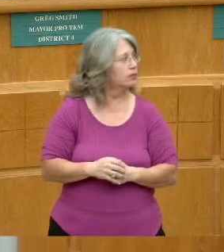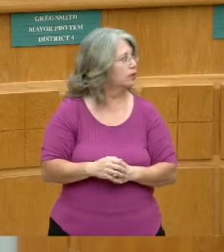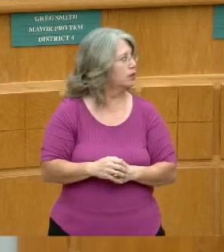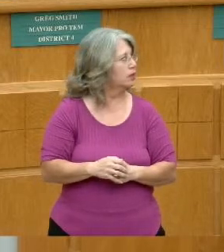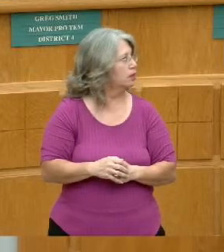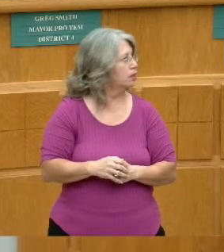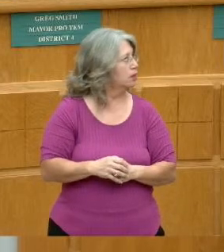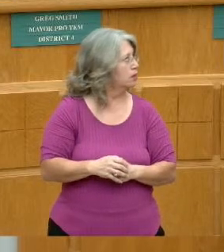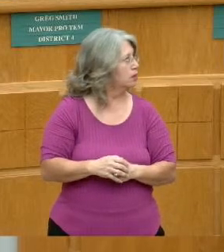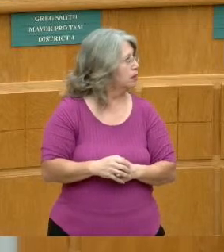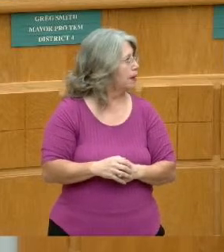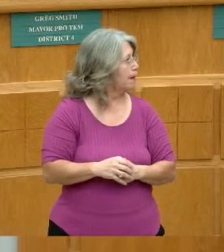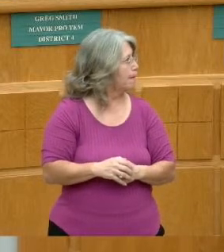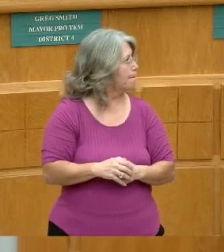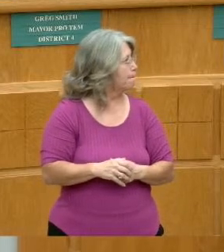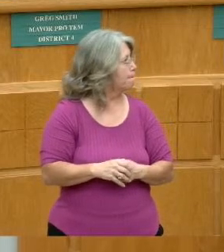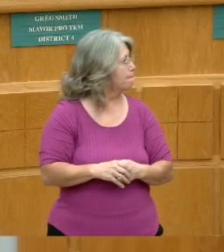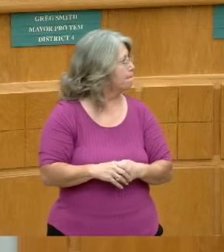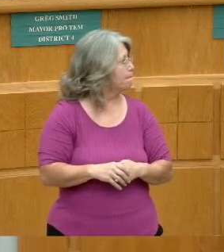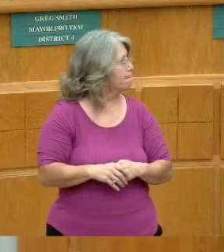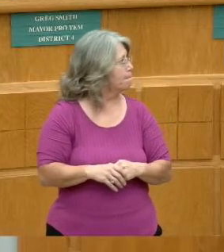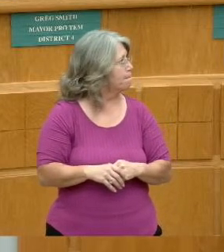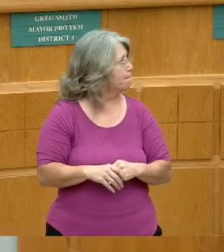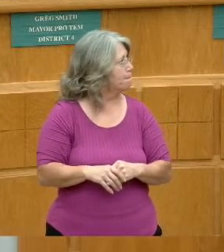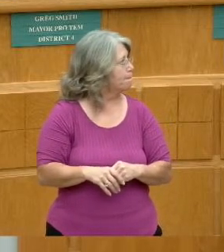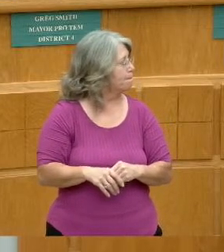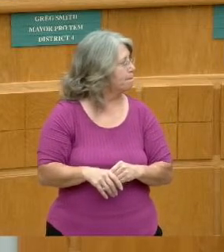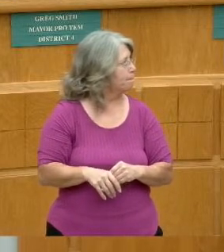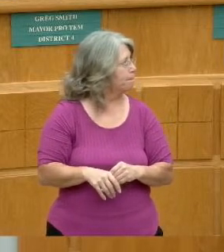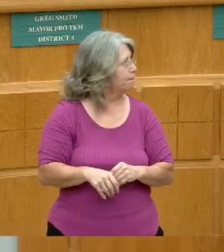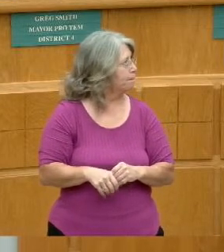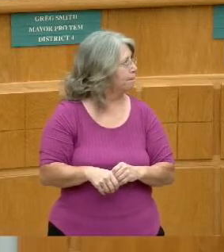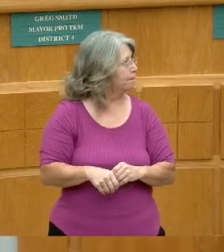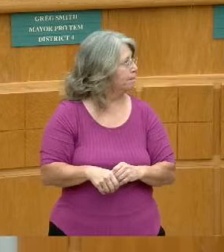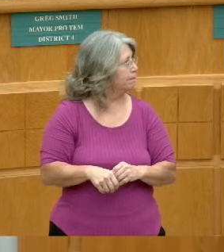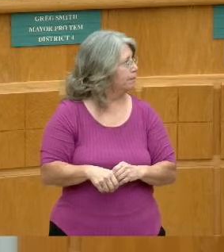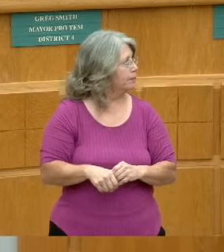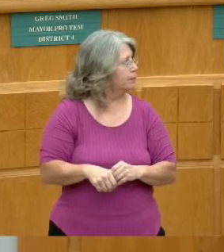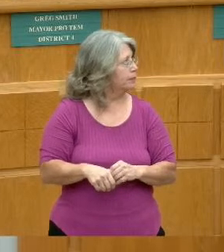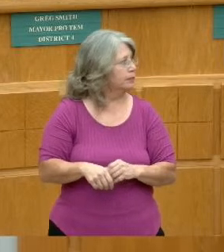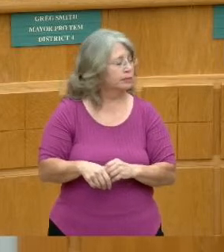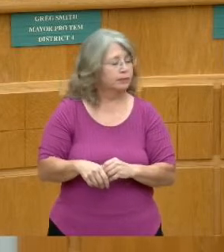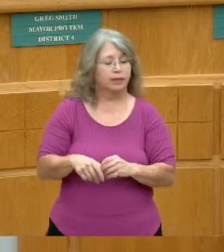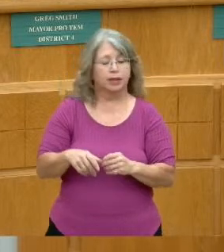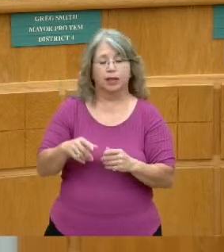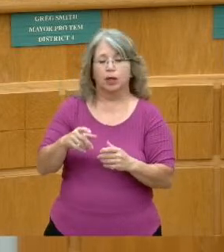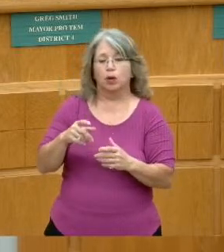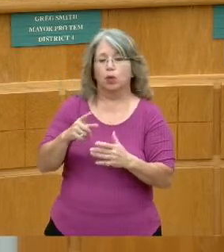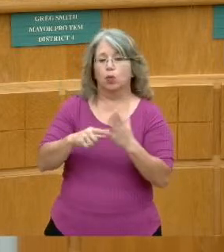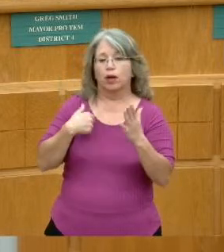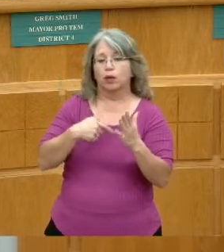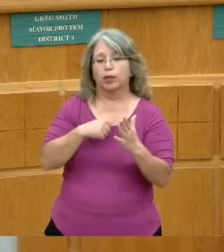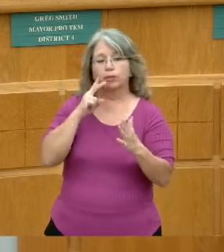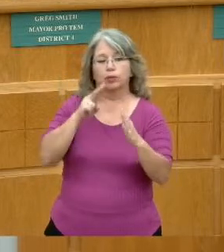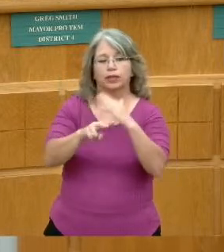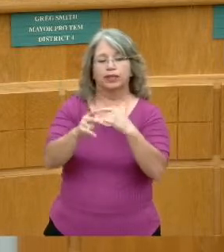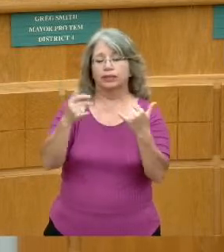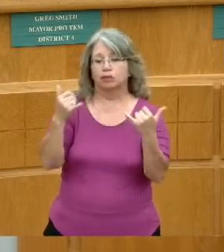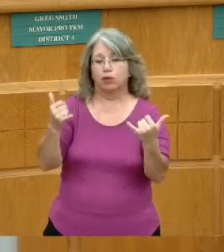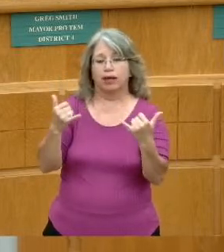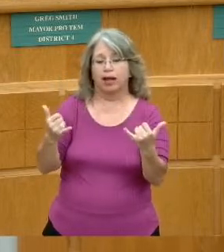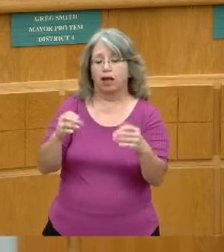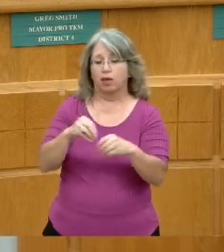estimate based upon the models that we're running. Now, cell phones predict that it should be